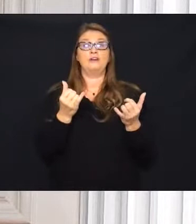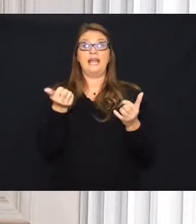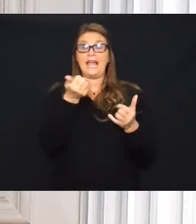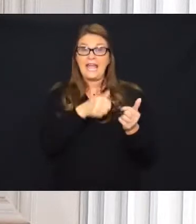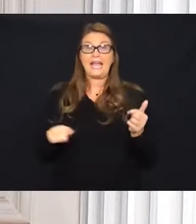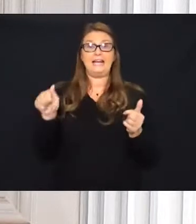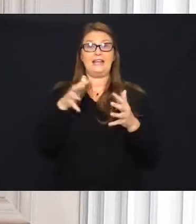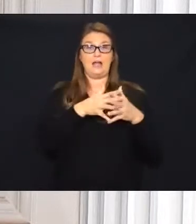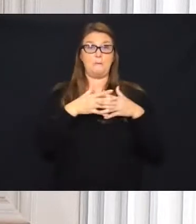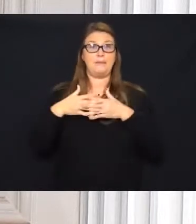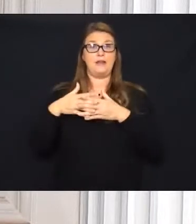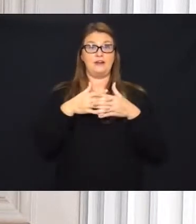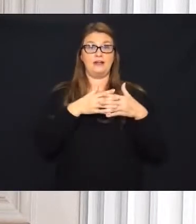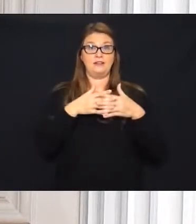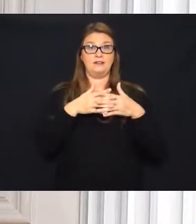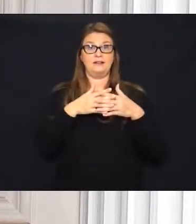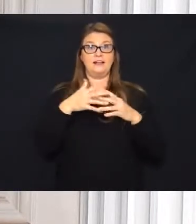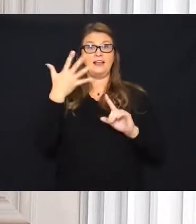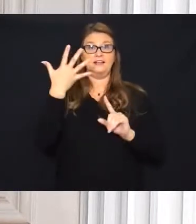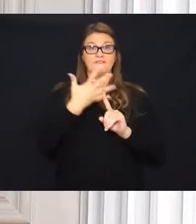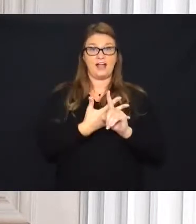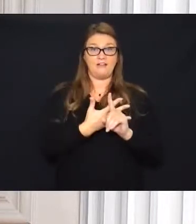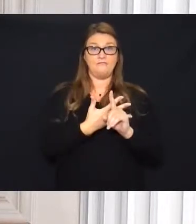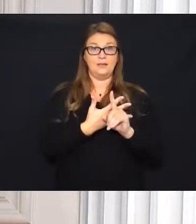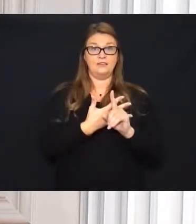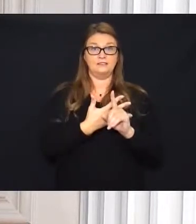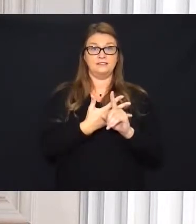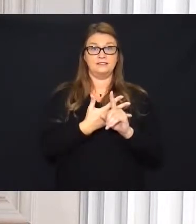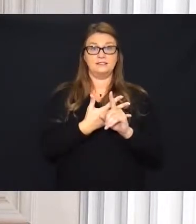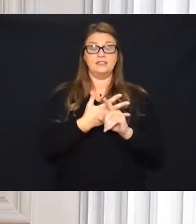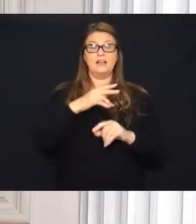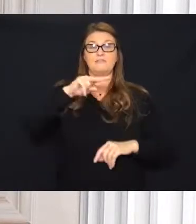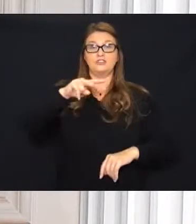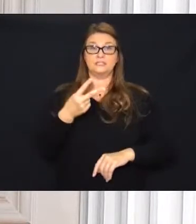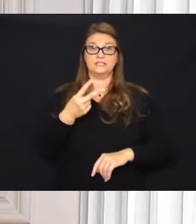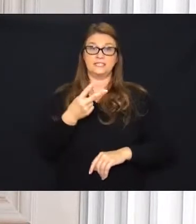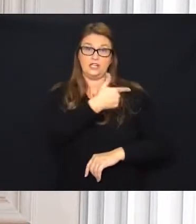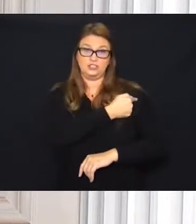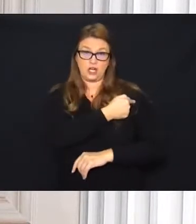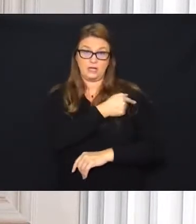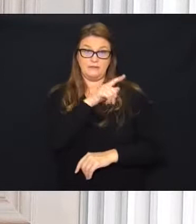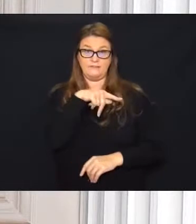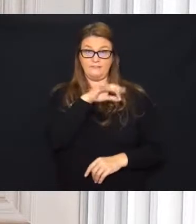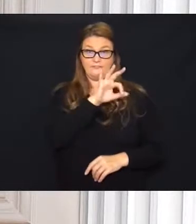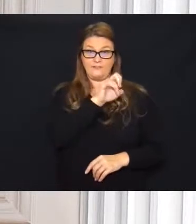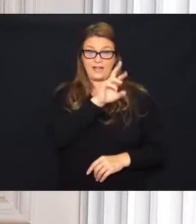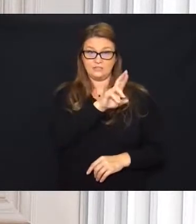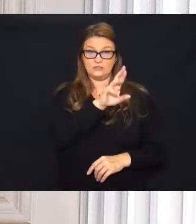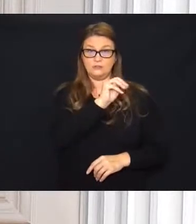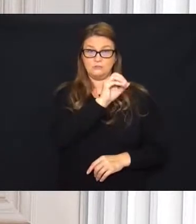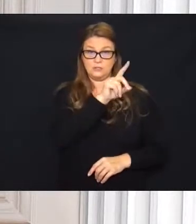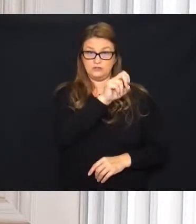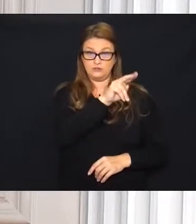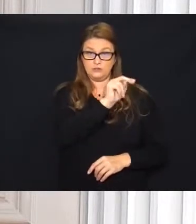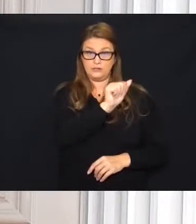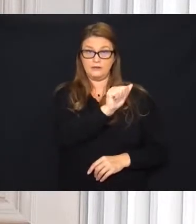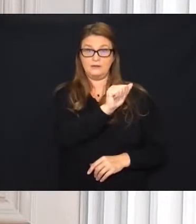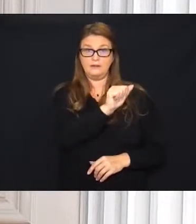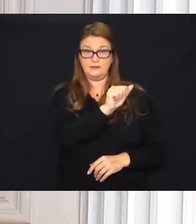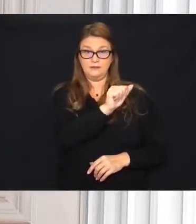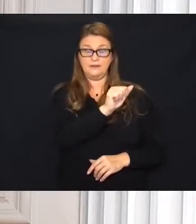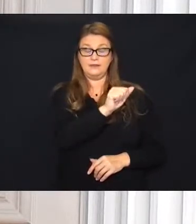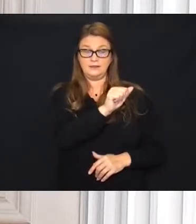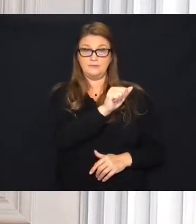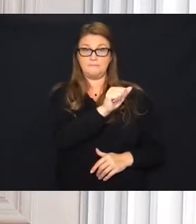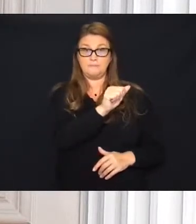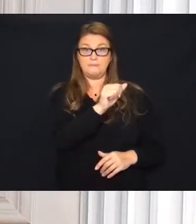American who's 5 months after their second dose of Pfizer or Moderna, who